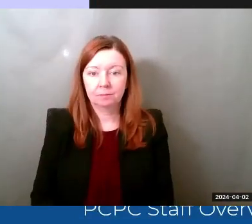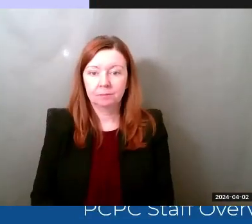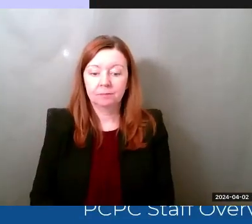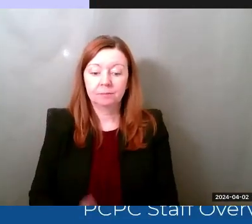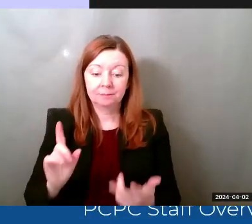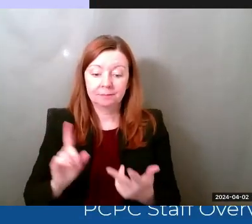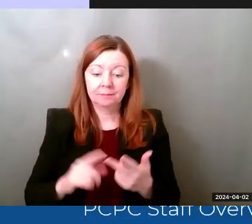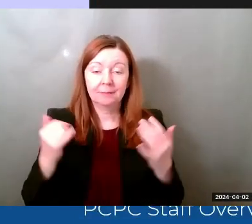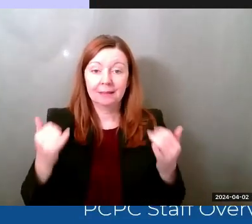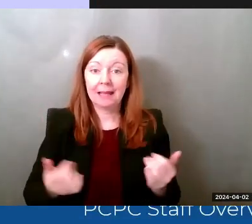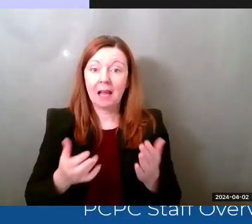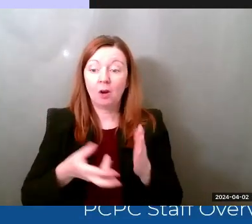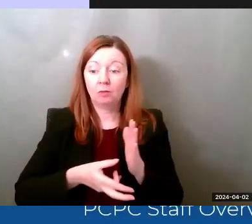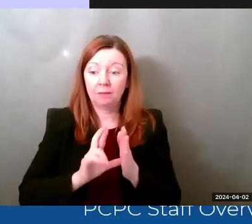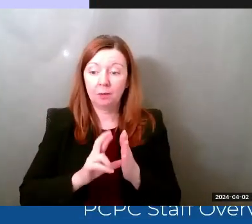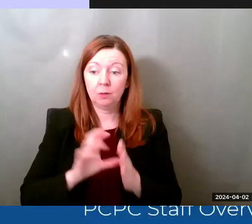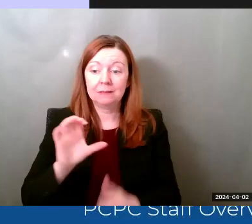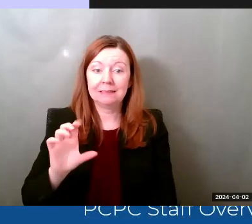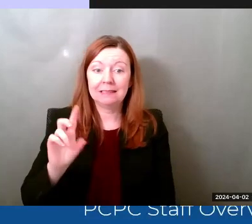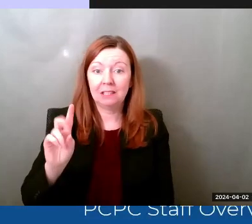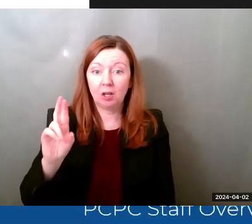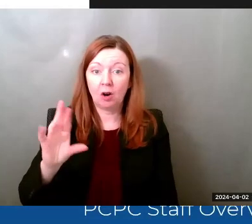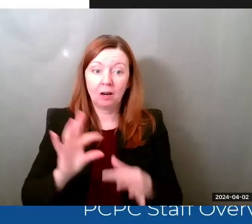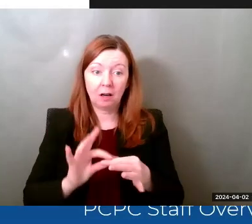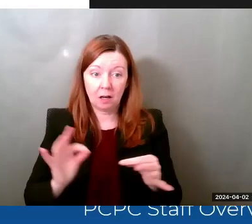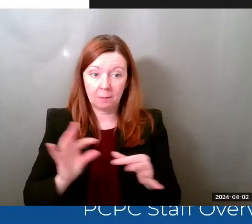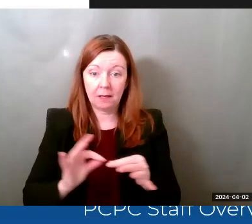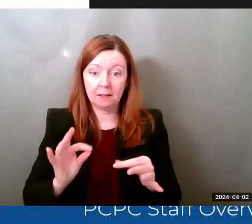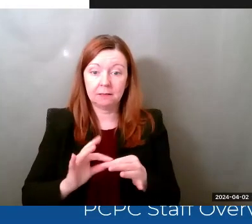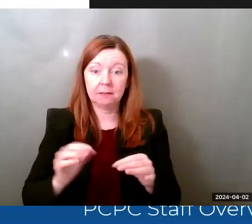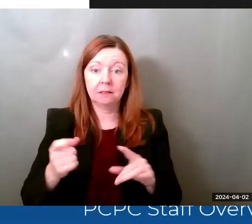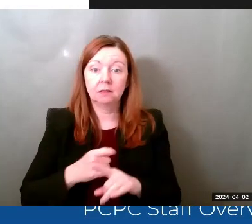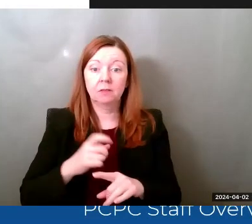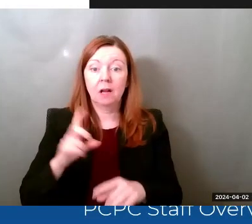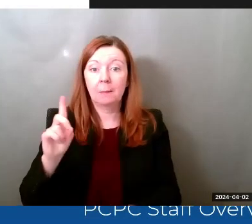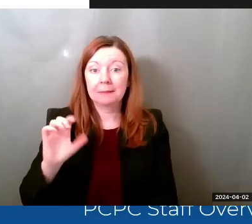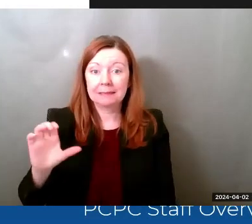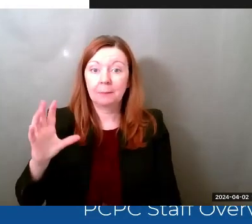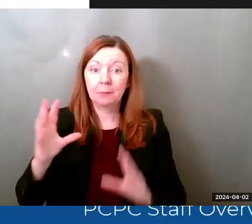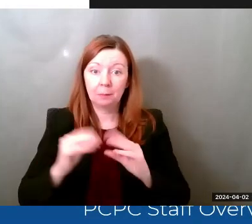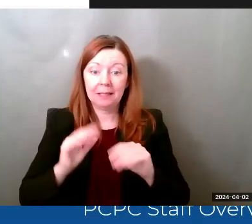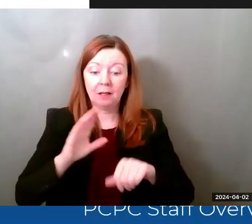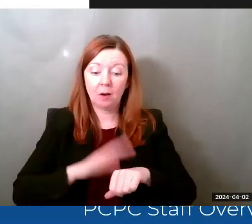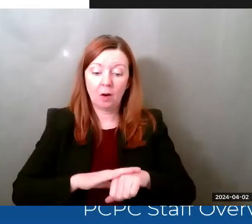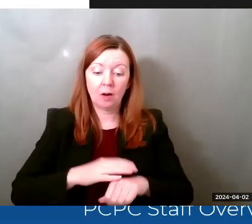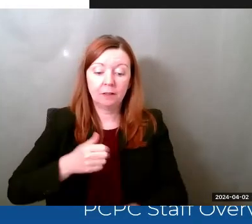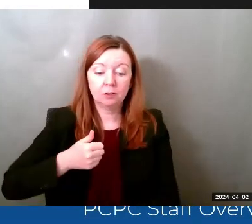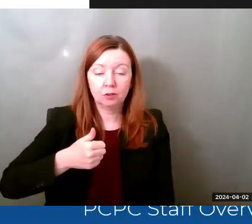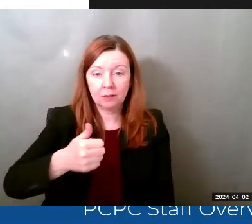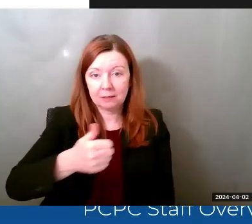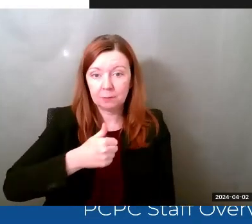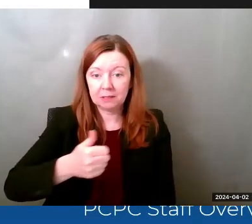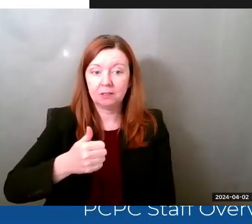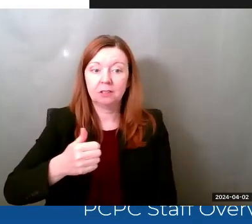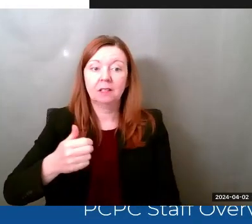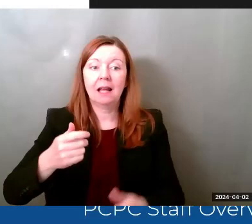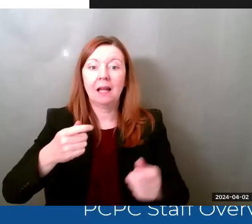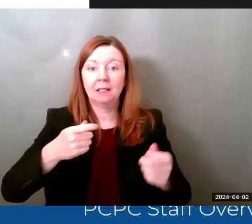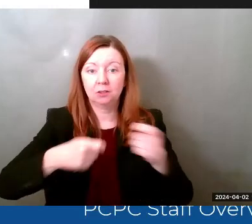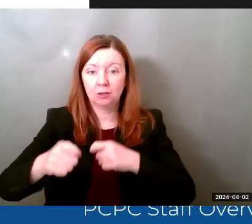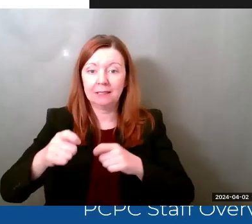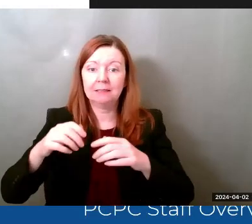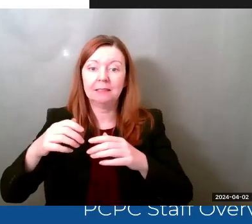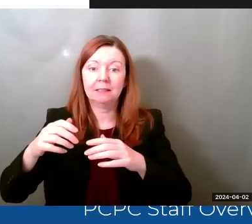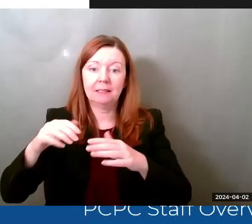We will now review CDR comments from the December meeting on transportation and transit access.